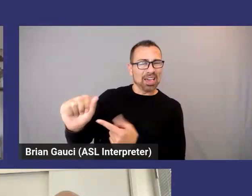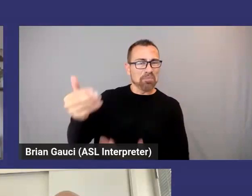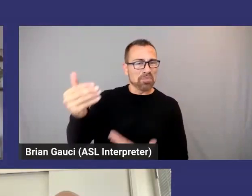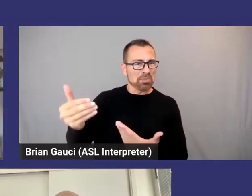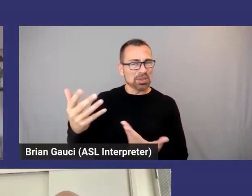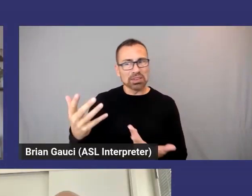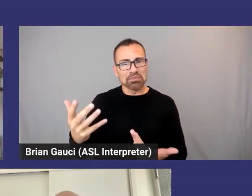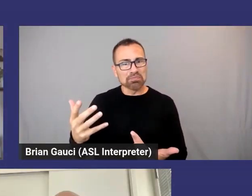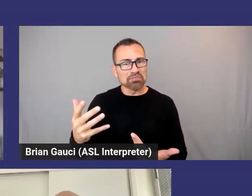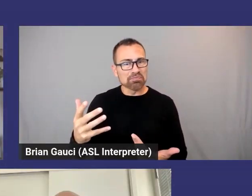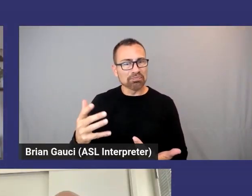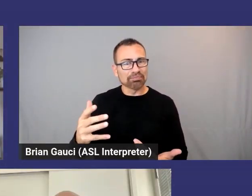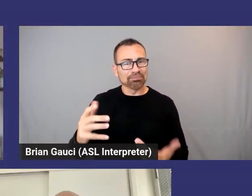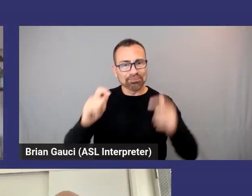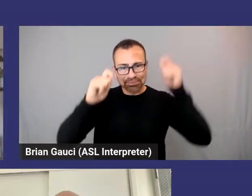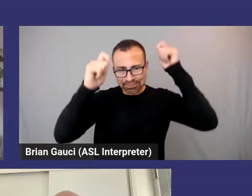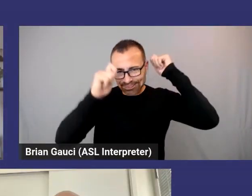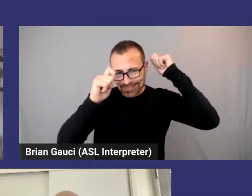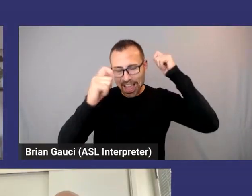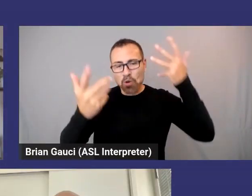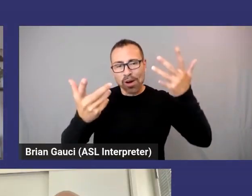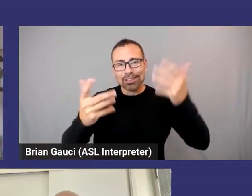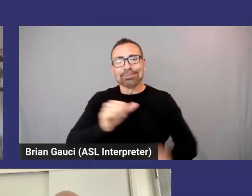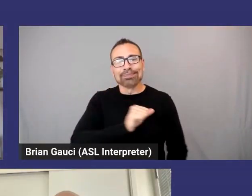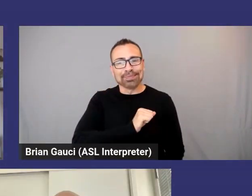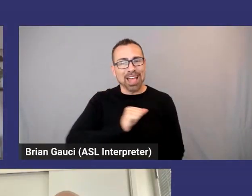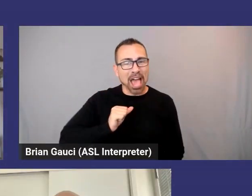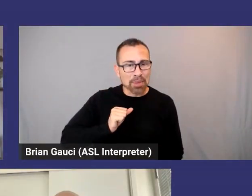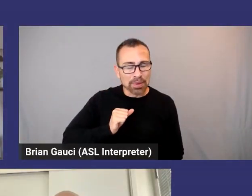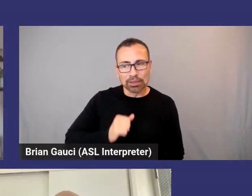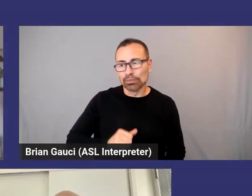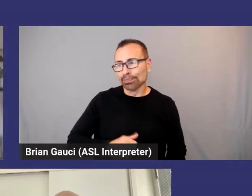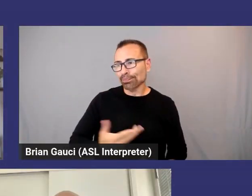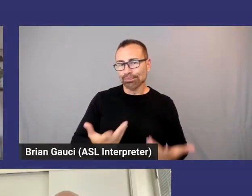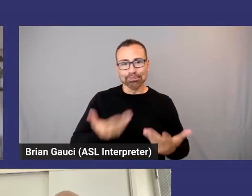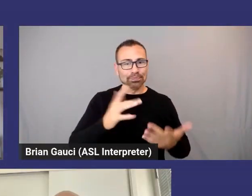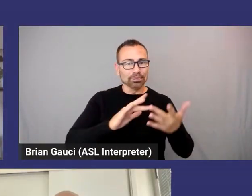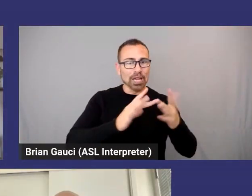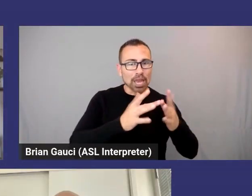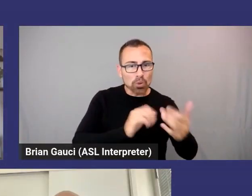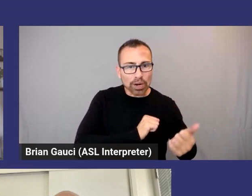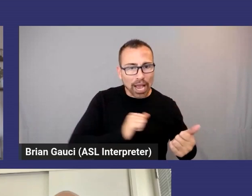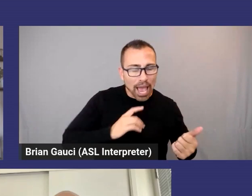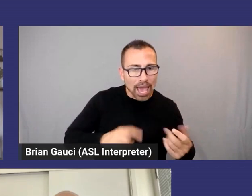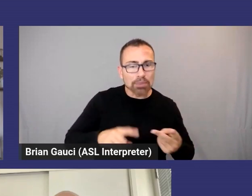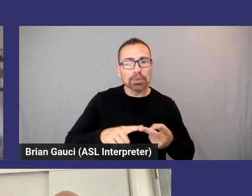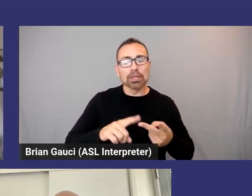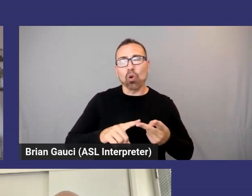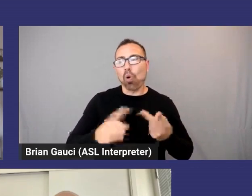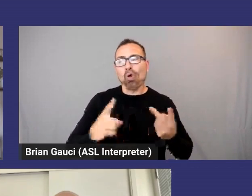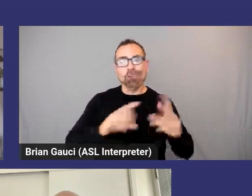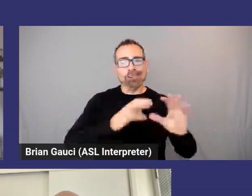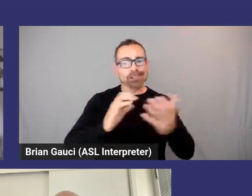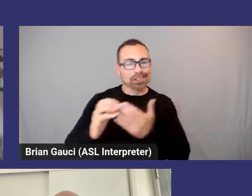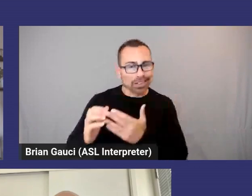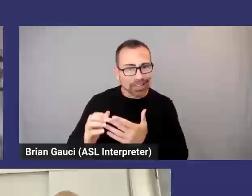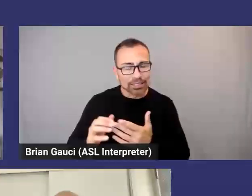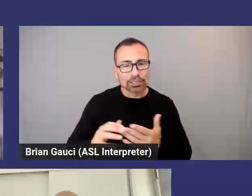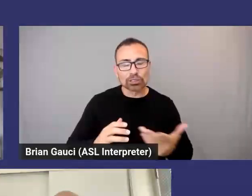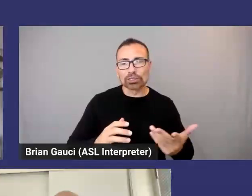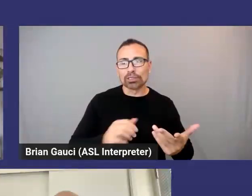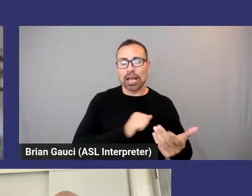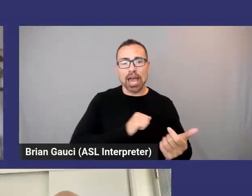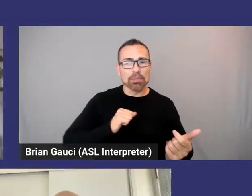could be a network admin. It could be a cluster admin if we're talking about ECS or Kubernetes. It could